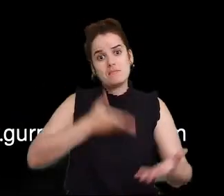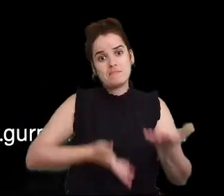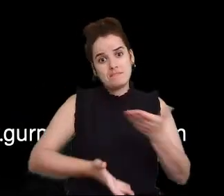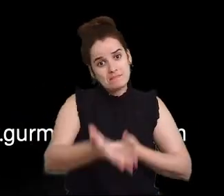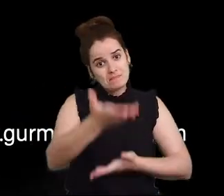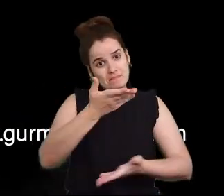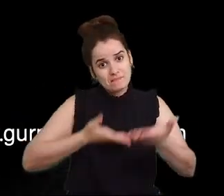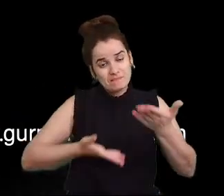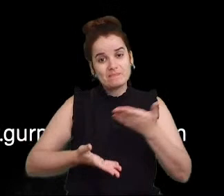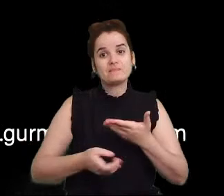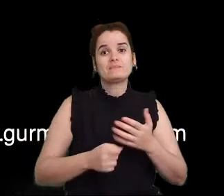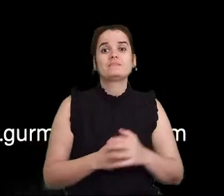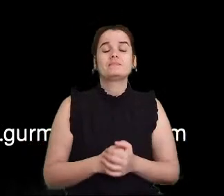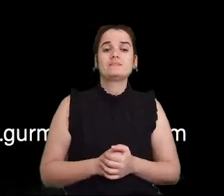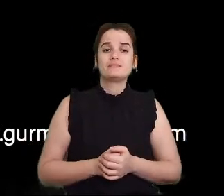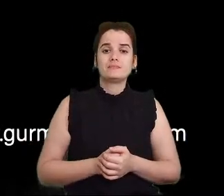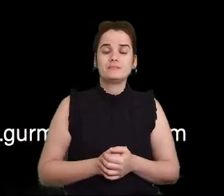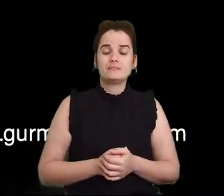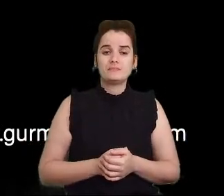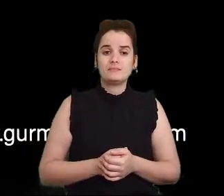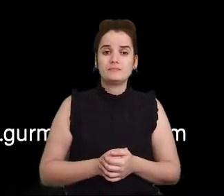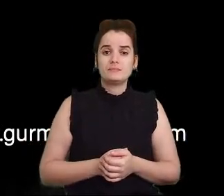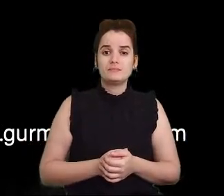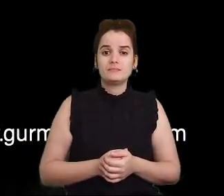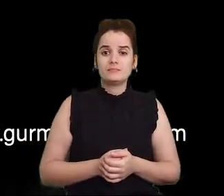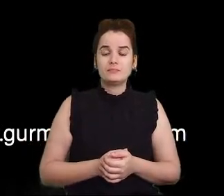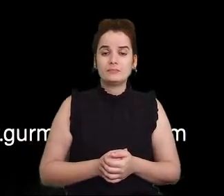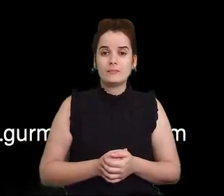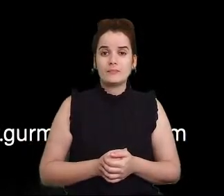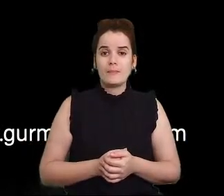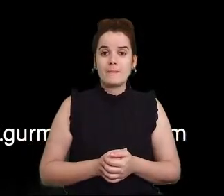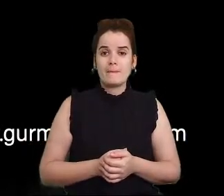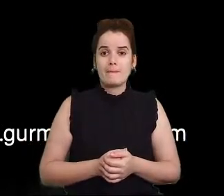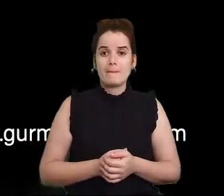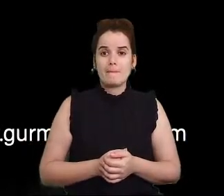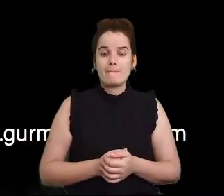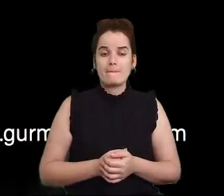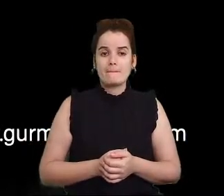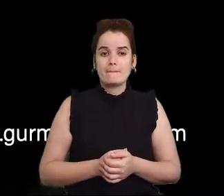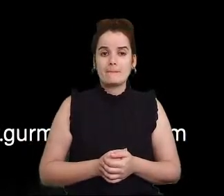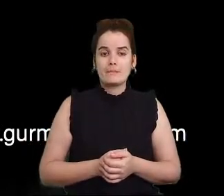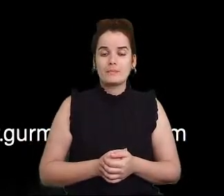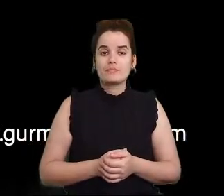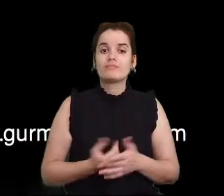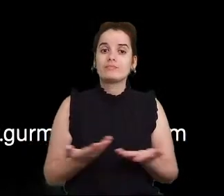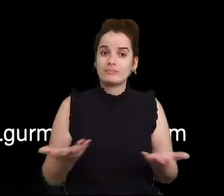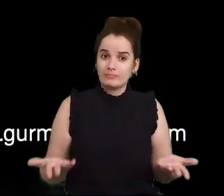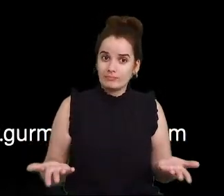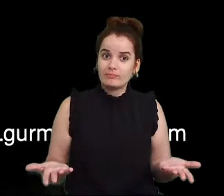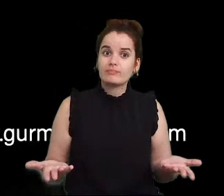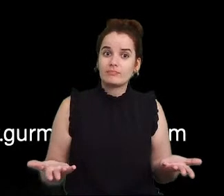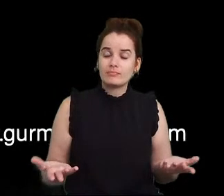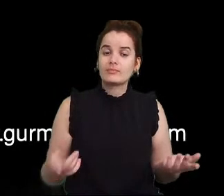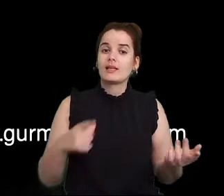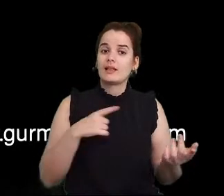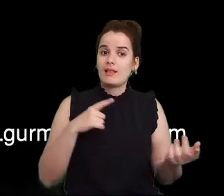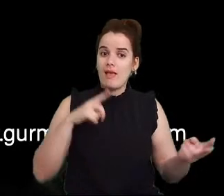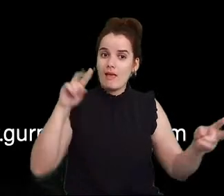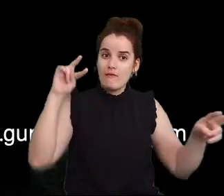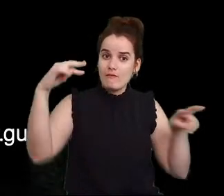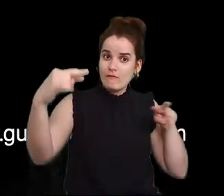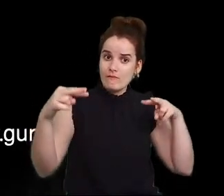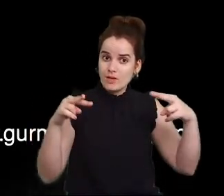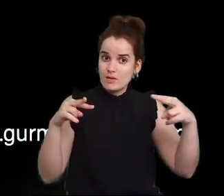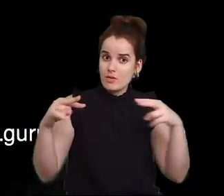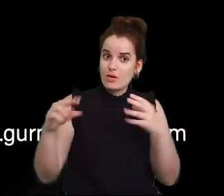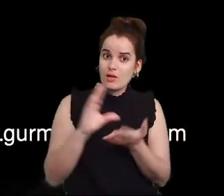way to get that. Then the third is database. The core of everything that I do is data-driven